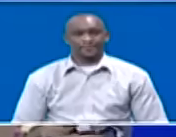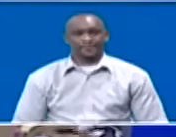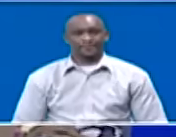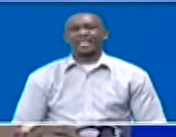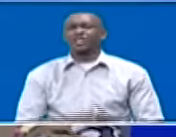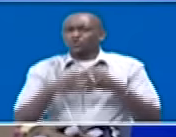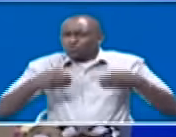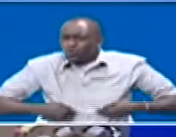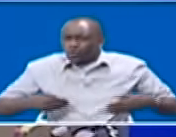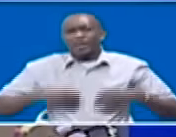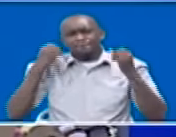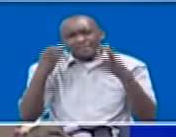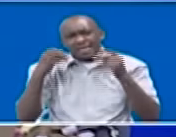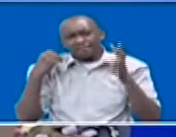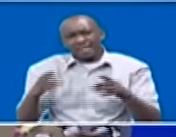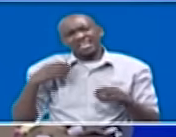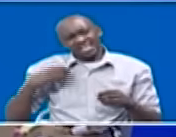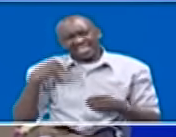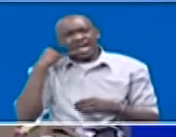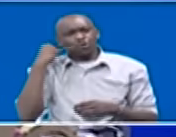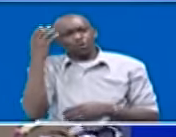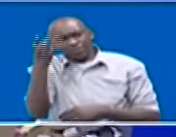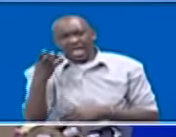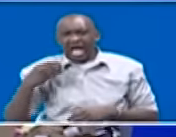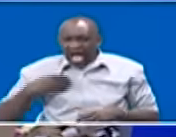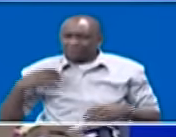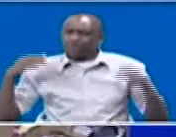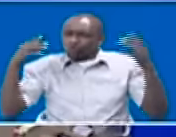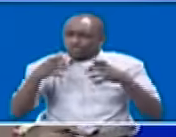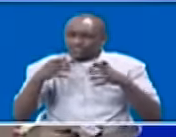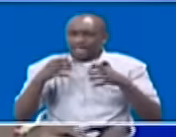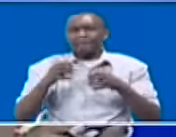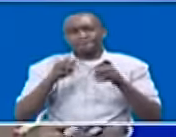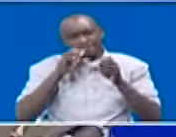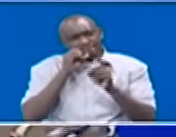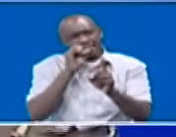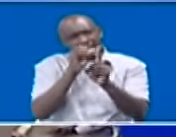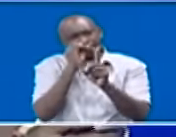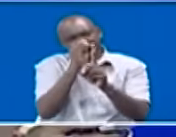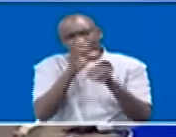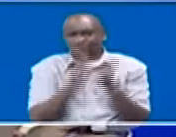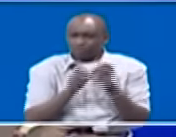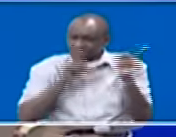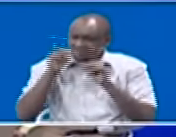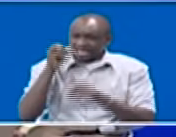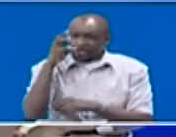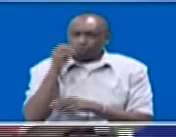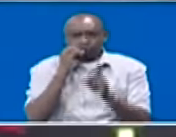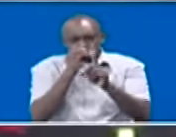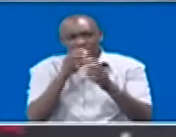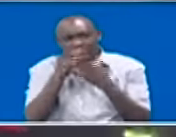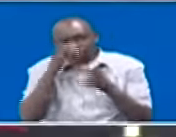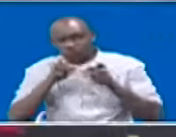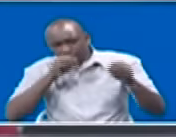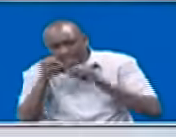Hundreds of youth thronged the Afraha Stadium for the Blaze concert that is a mentorship program by Safaricom. The program helps the youth to manage